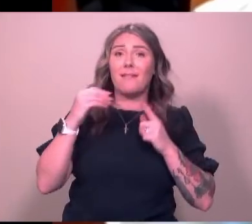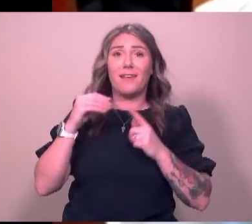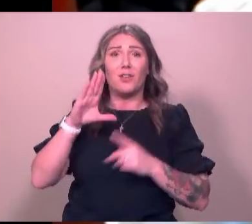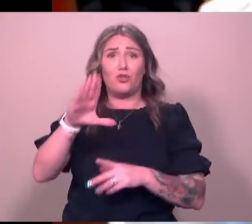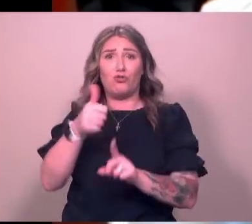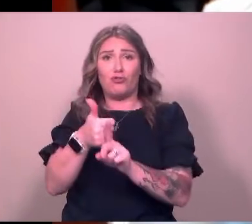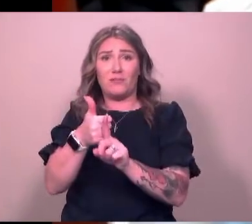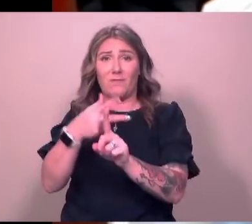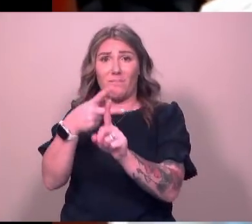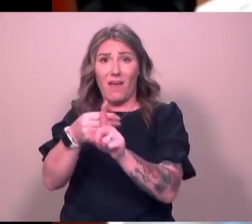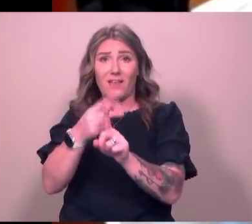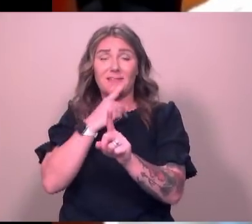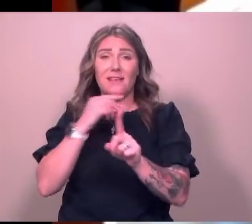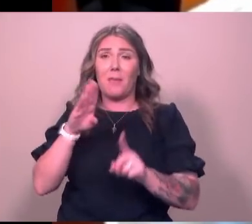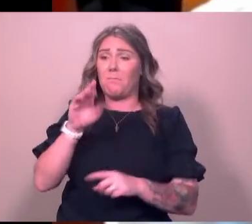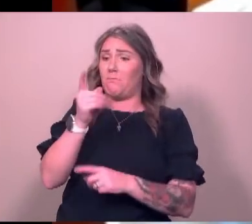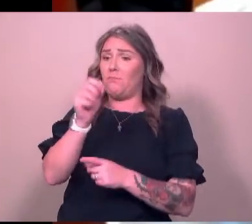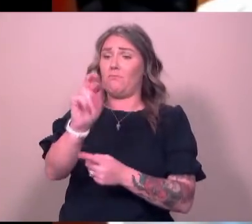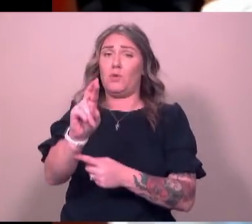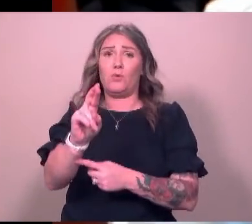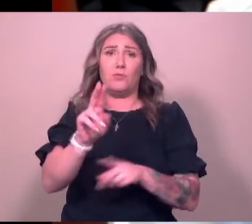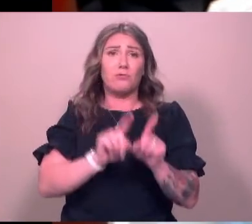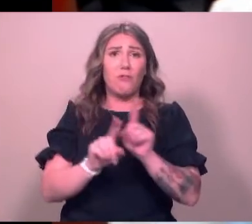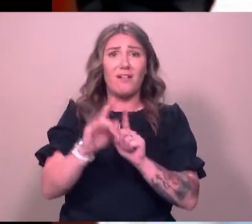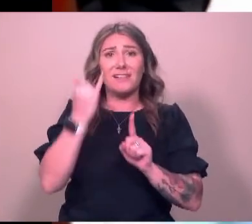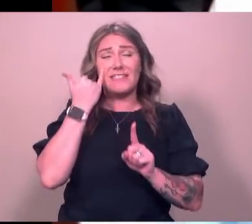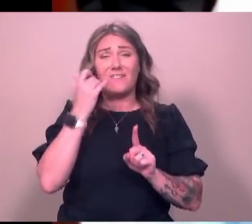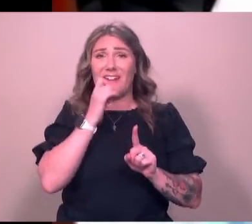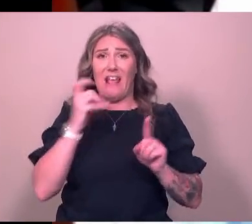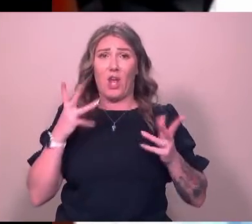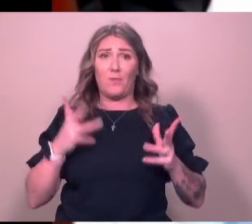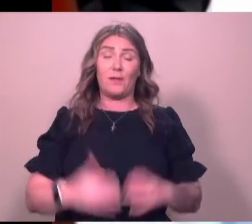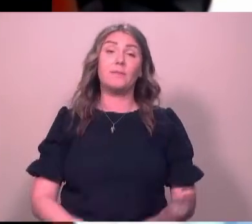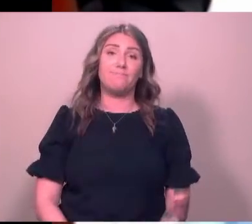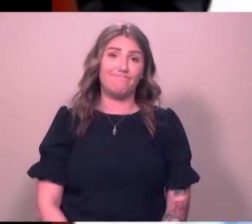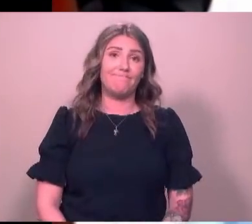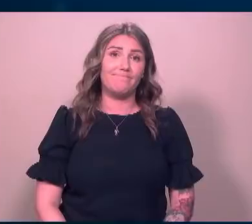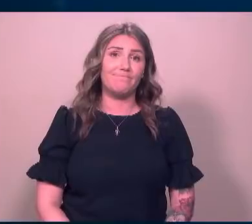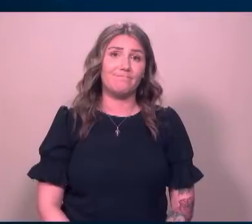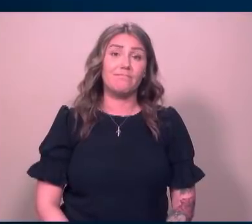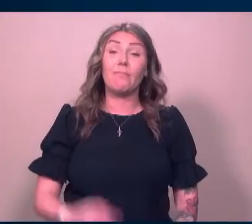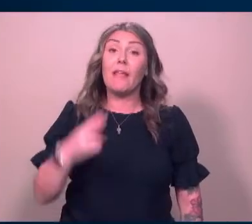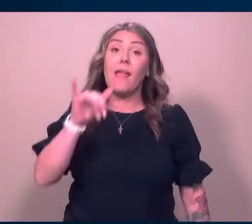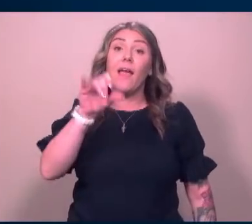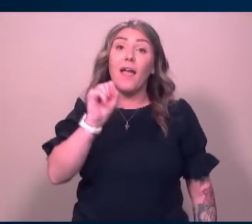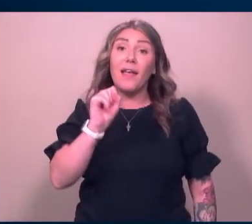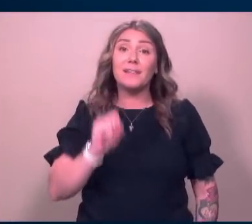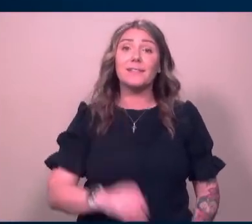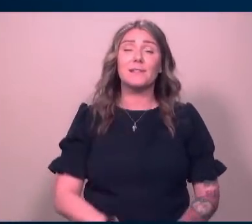yourself vaccinated and boosted if you're not already so. Dr. Hayes.